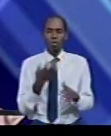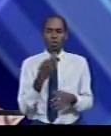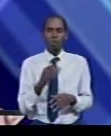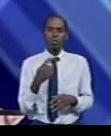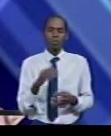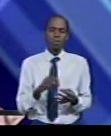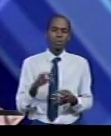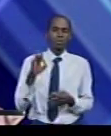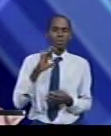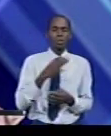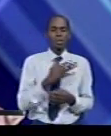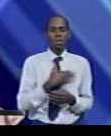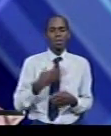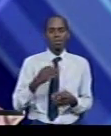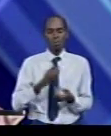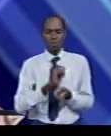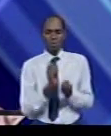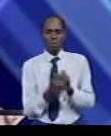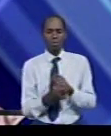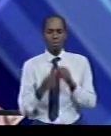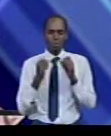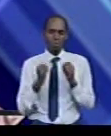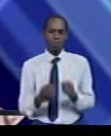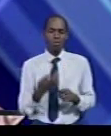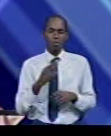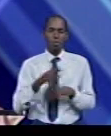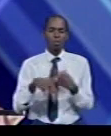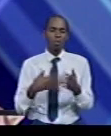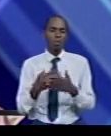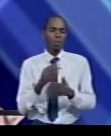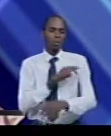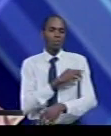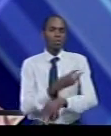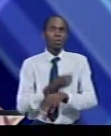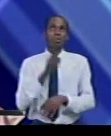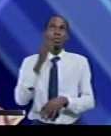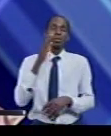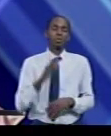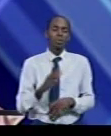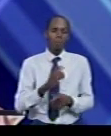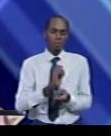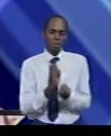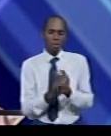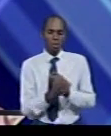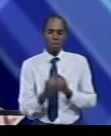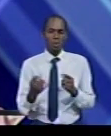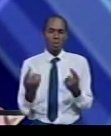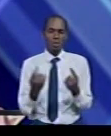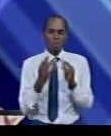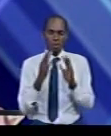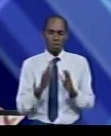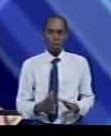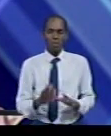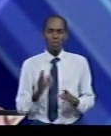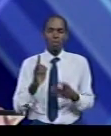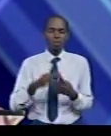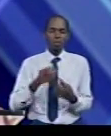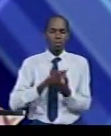the transforming power of the Almighty God, transforming sinners to saints,